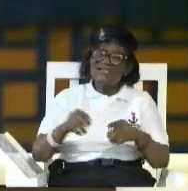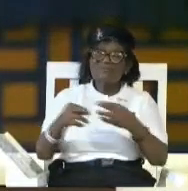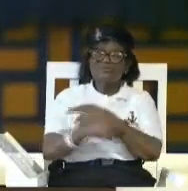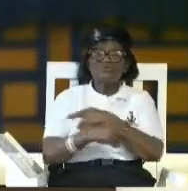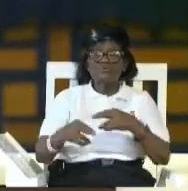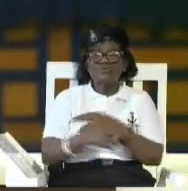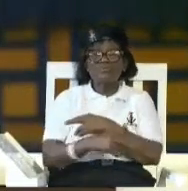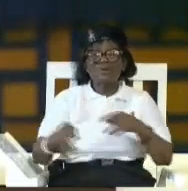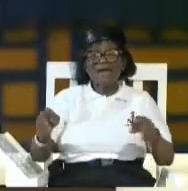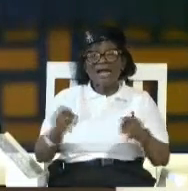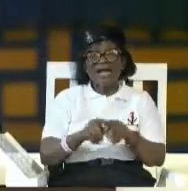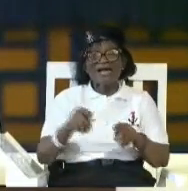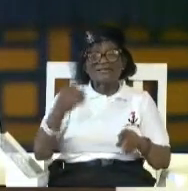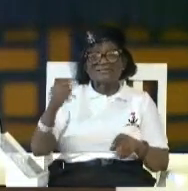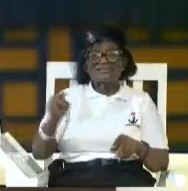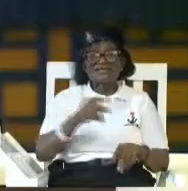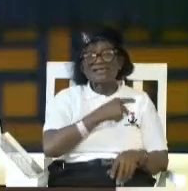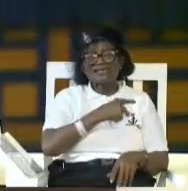They